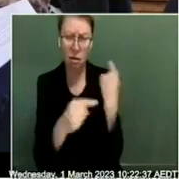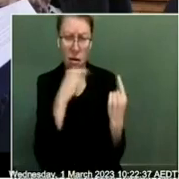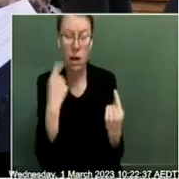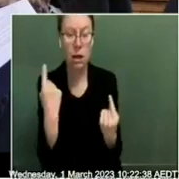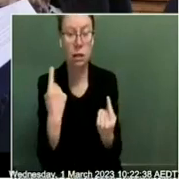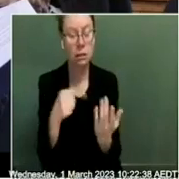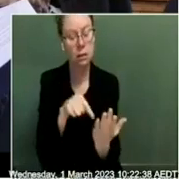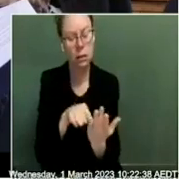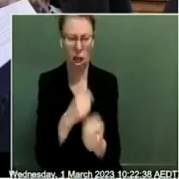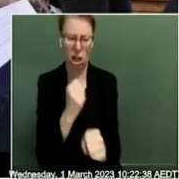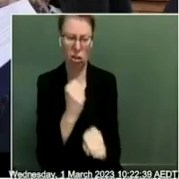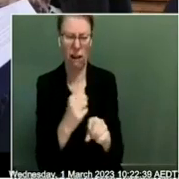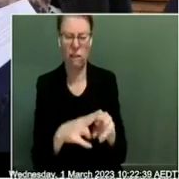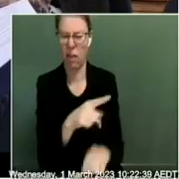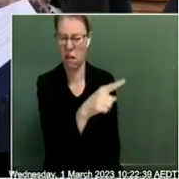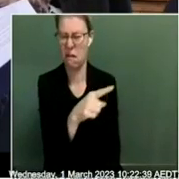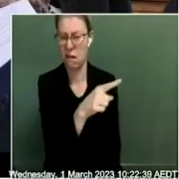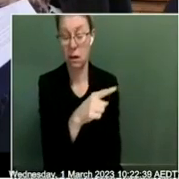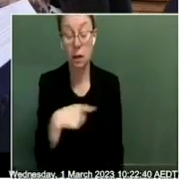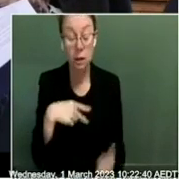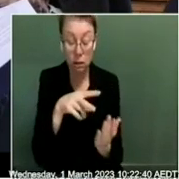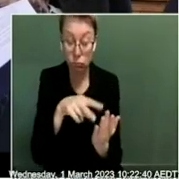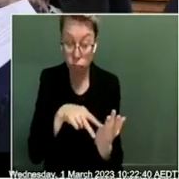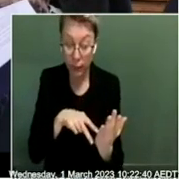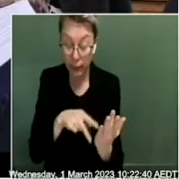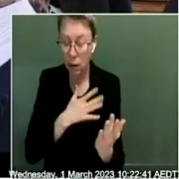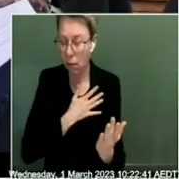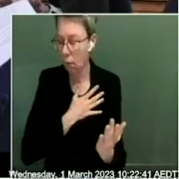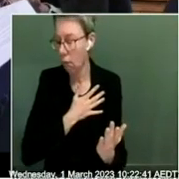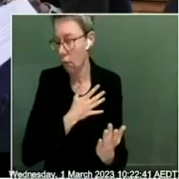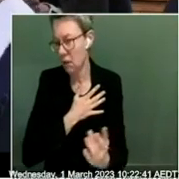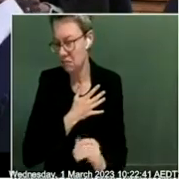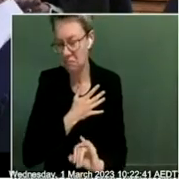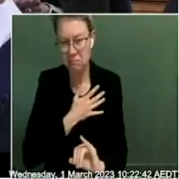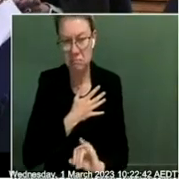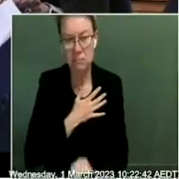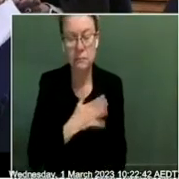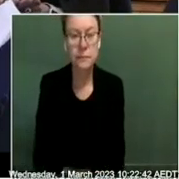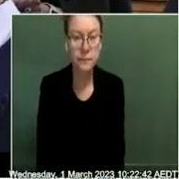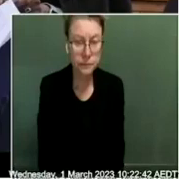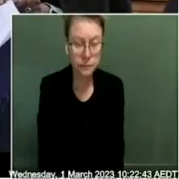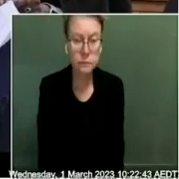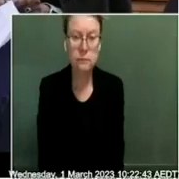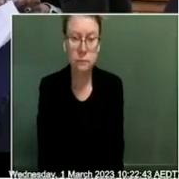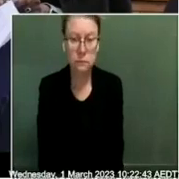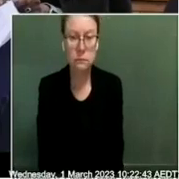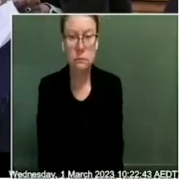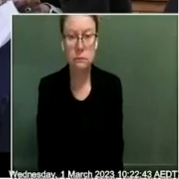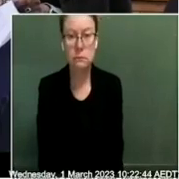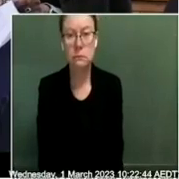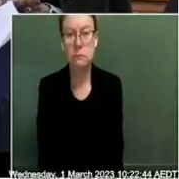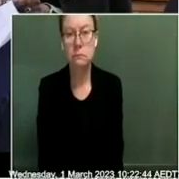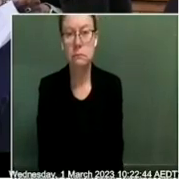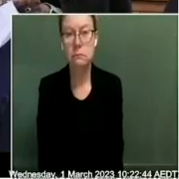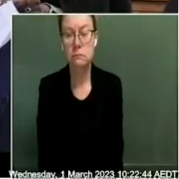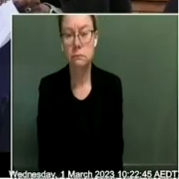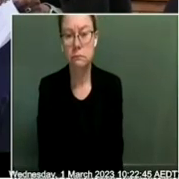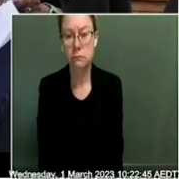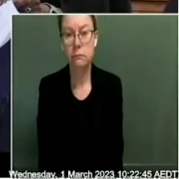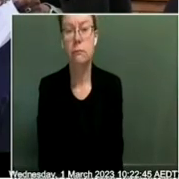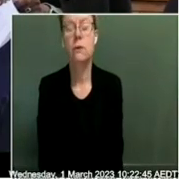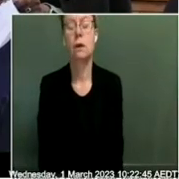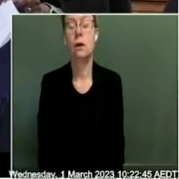read. And then whilst, when they were put in the cells at Haywood Police